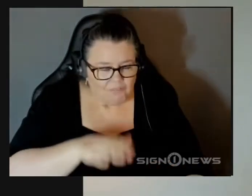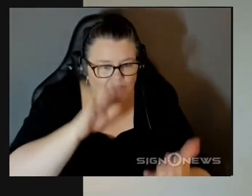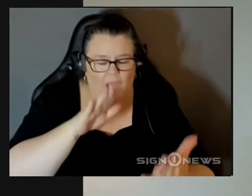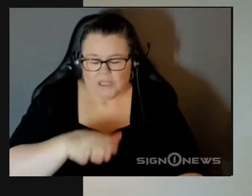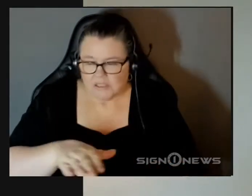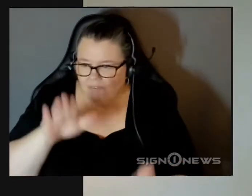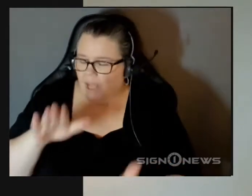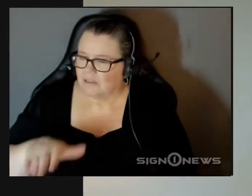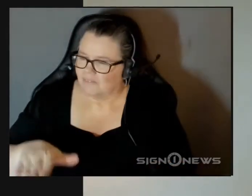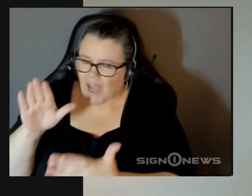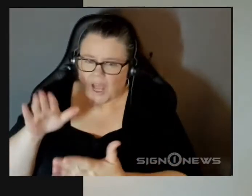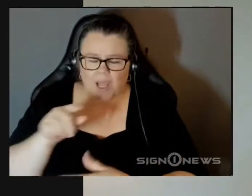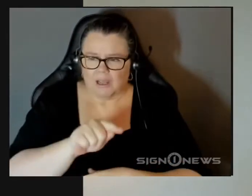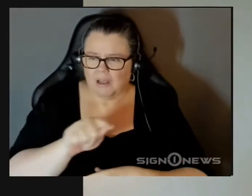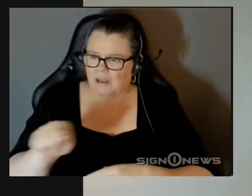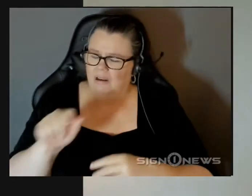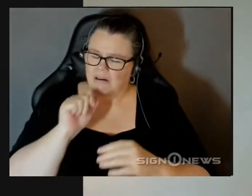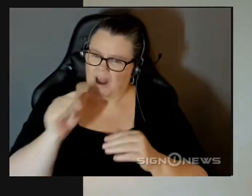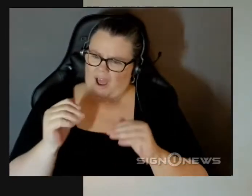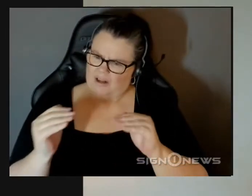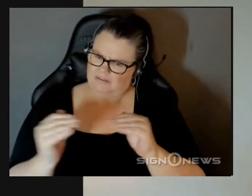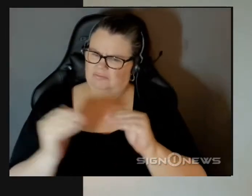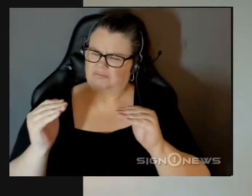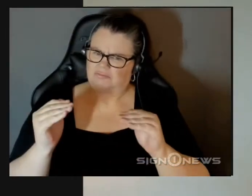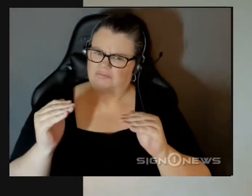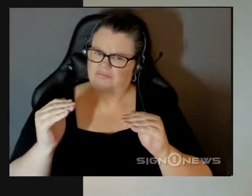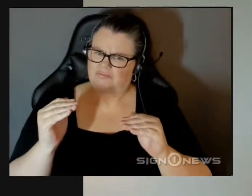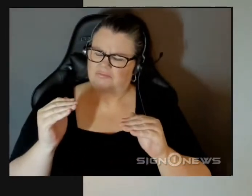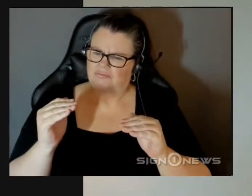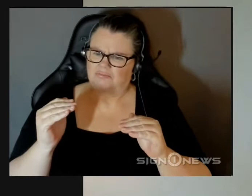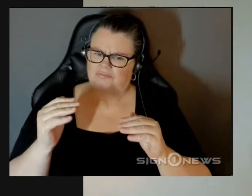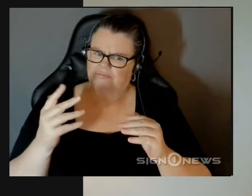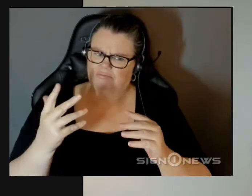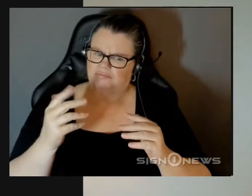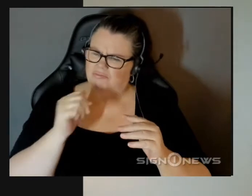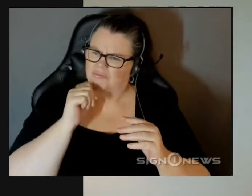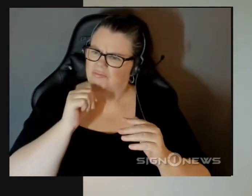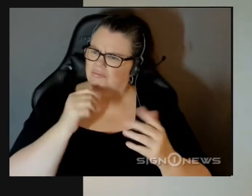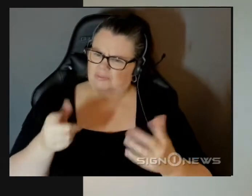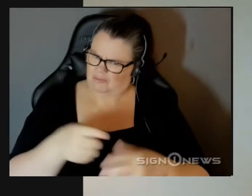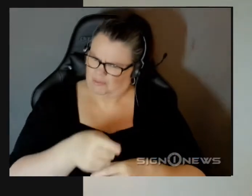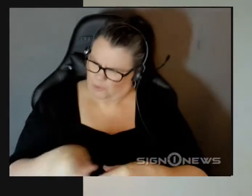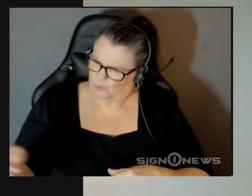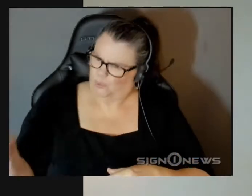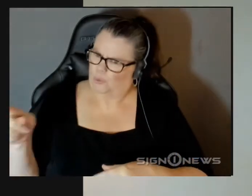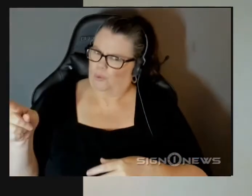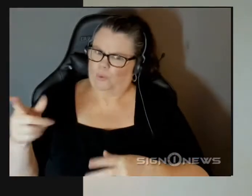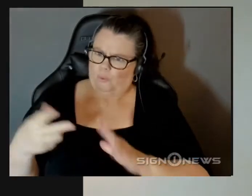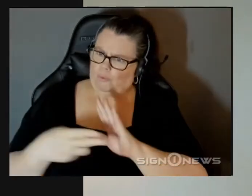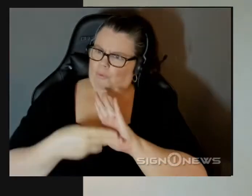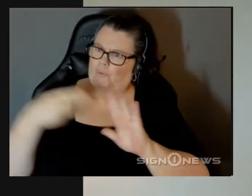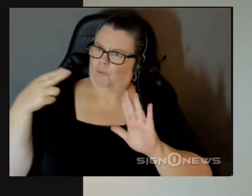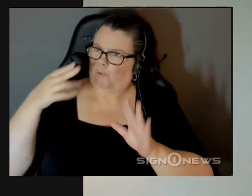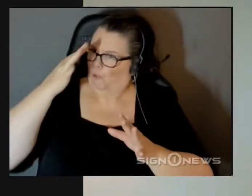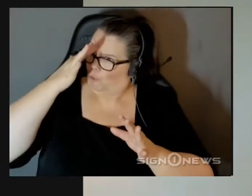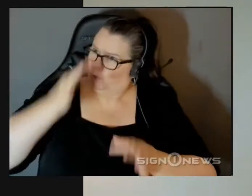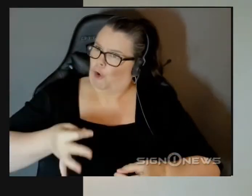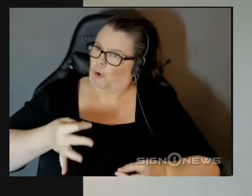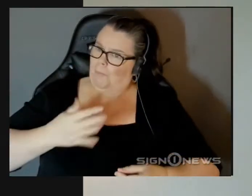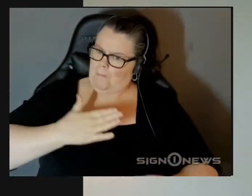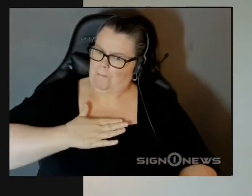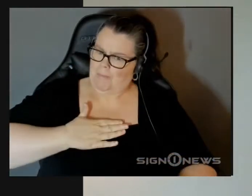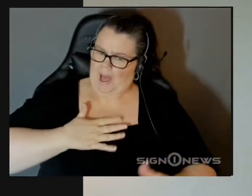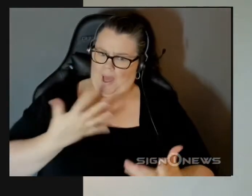unjust way of people kind of determining their capacity. It's clearly a legal process, and it may differ from state to